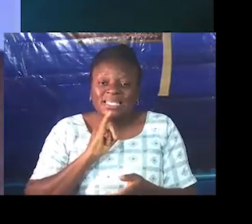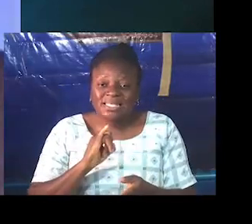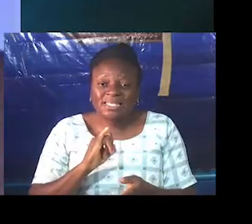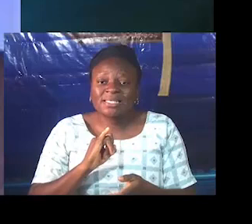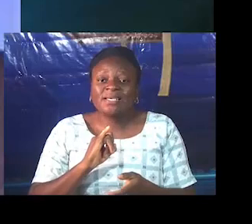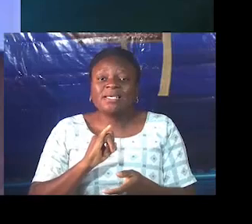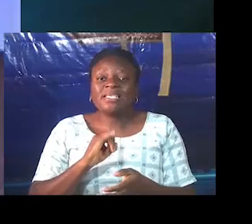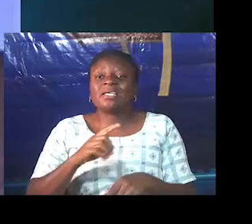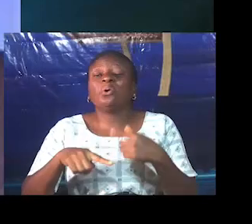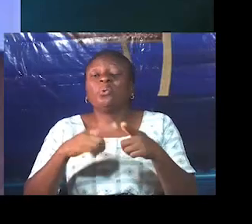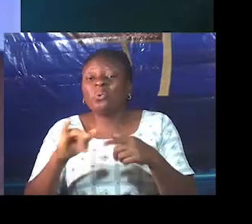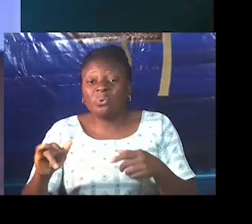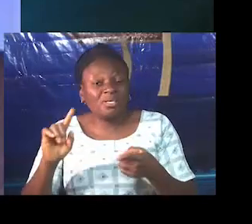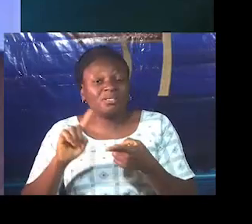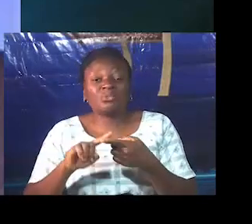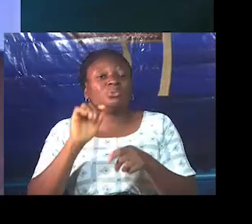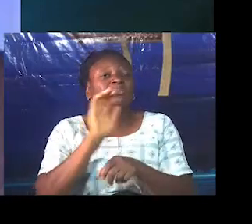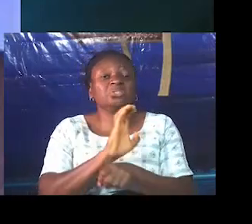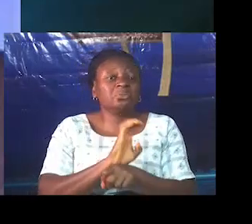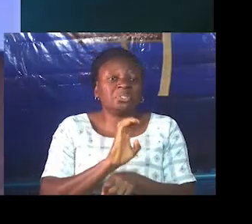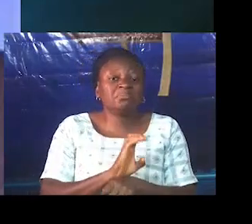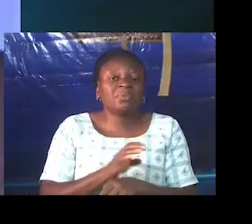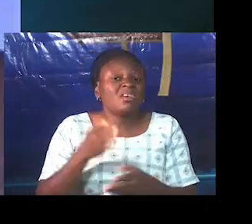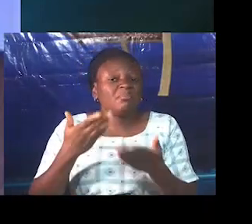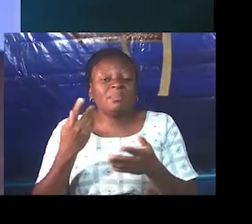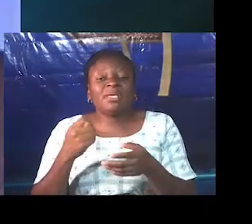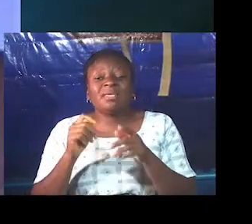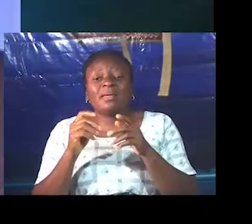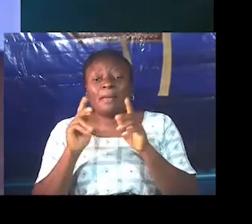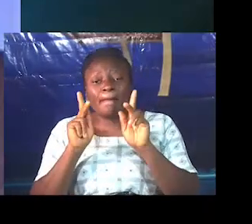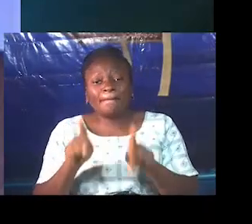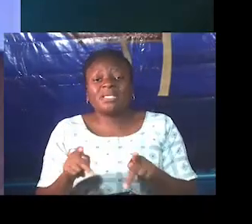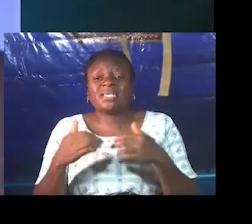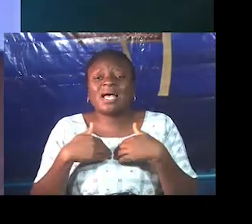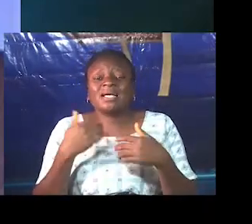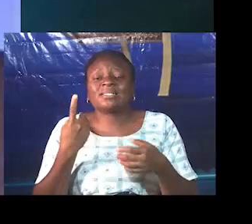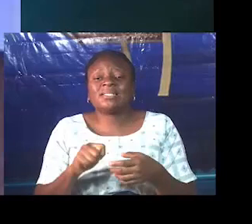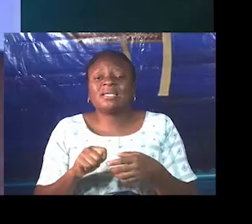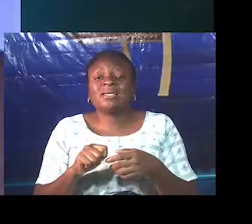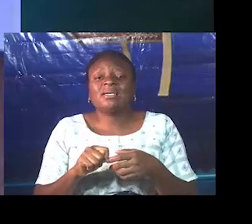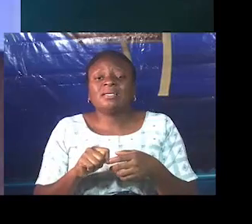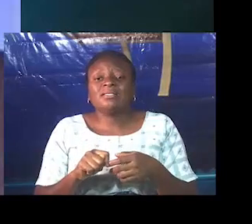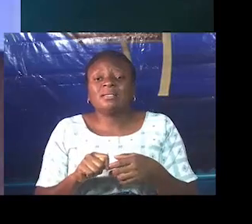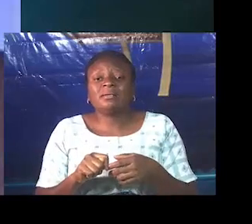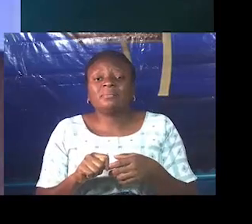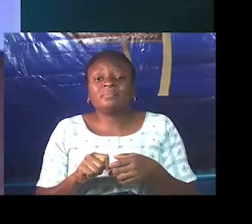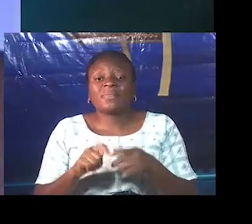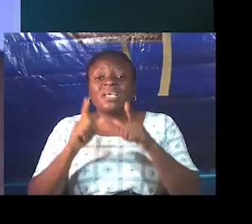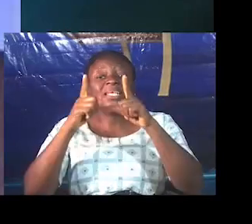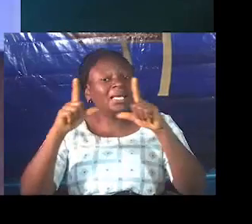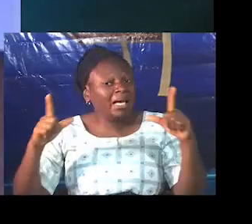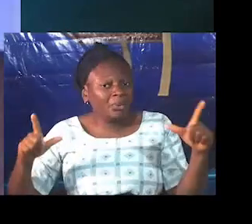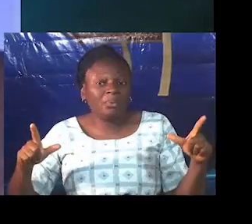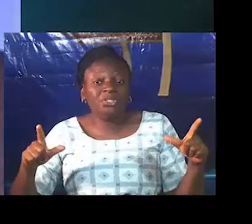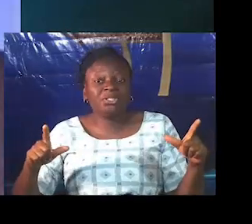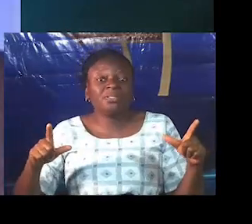They have the language, they can sing, some of them can even speak in tongues, but they are not children of God. Now you need to be